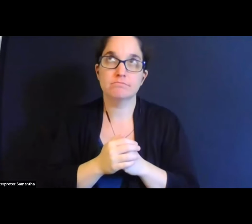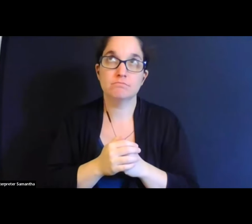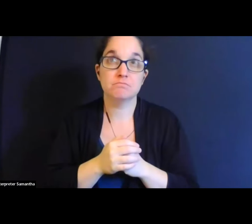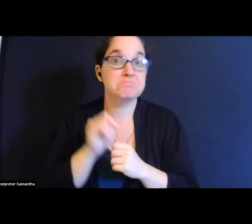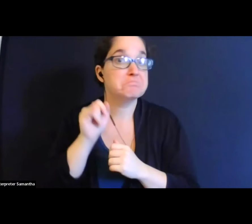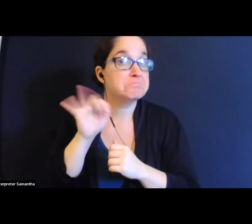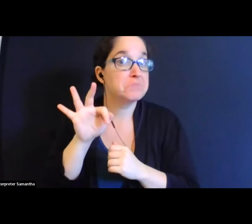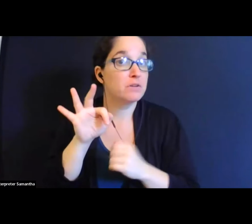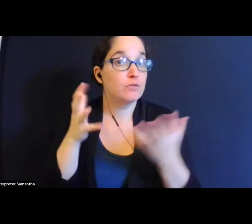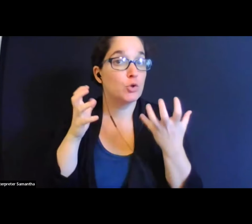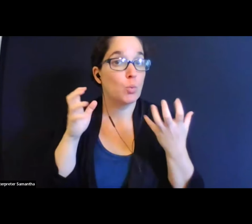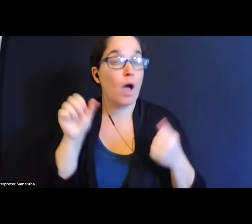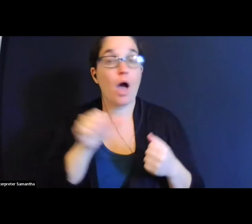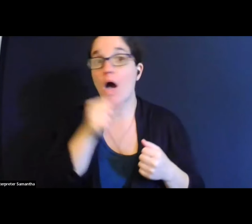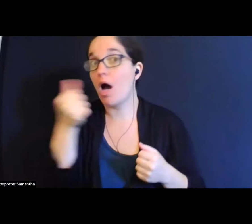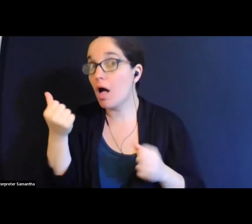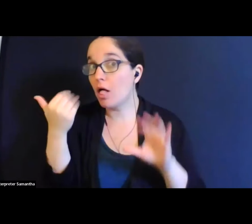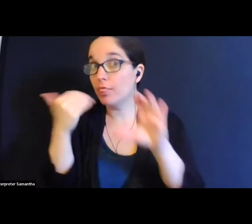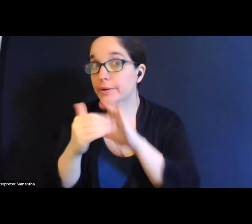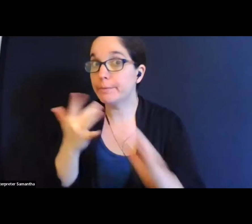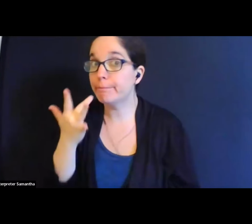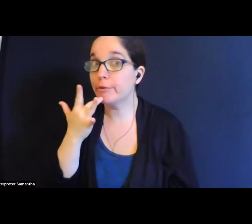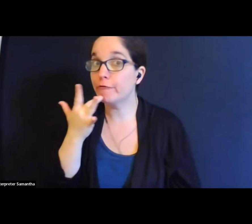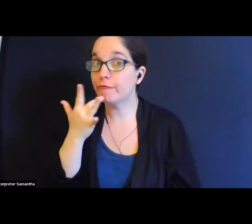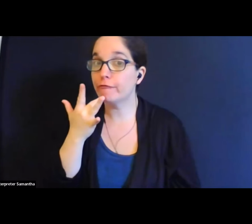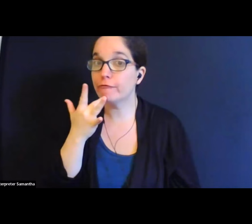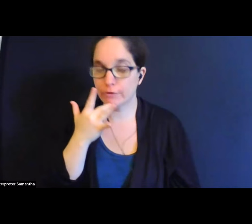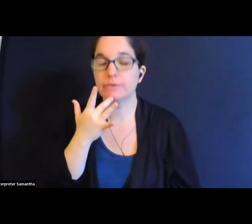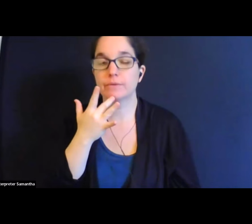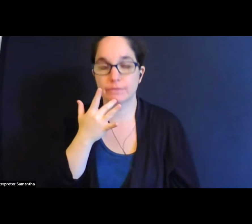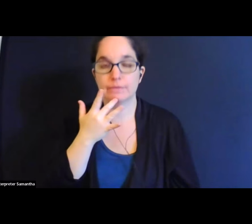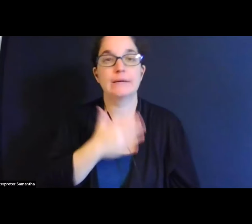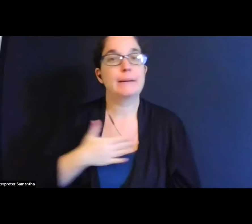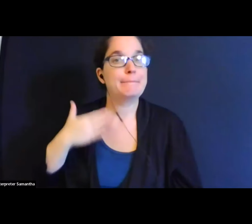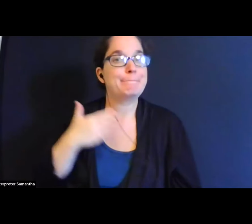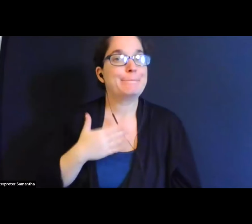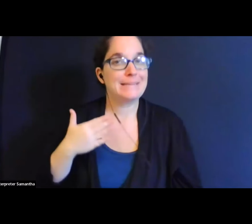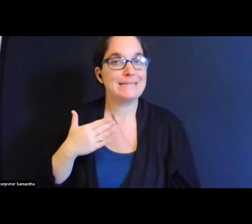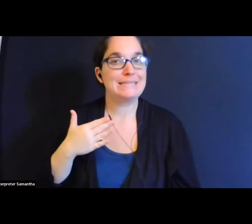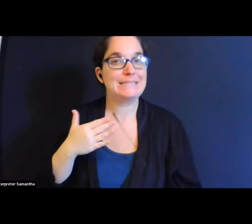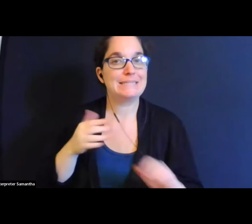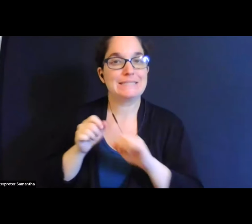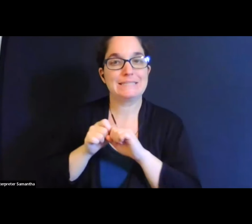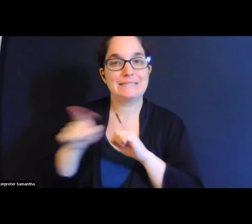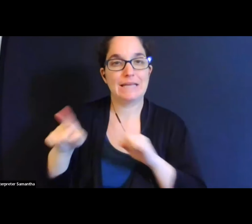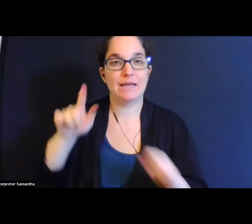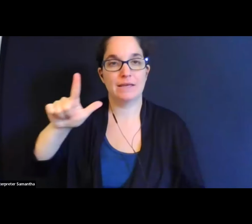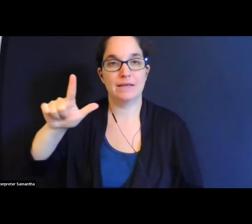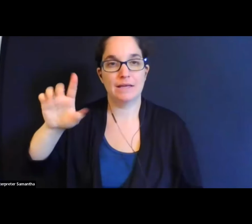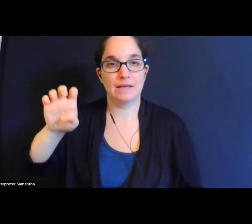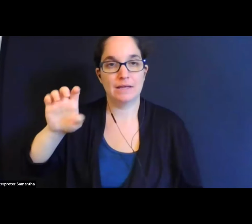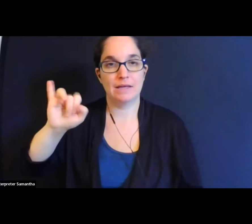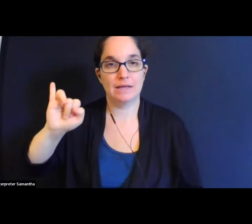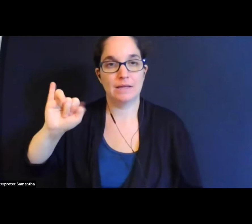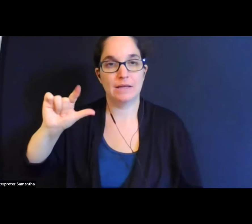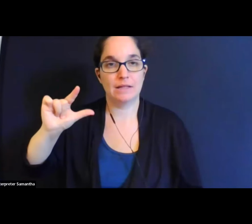different email that you want us to use, I will say send that specifically to Lee Bolka,